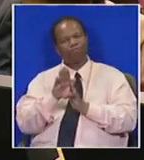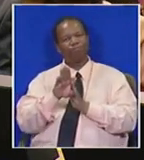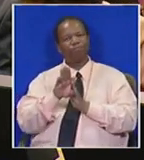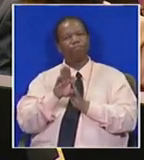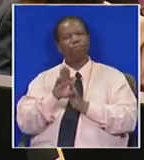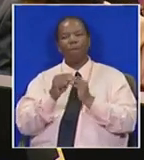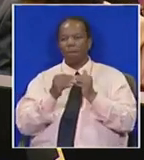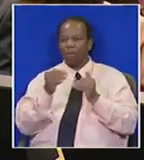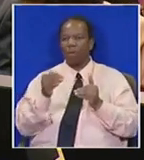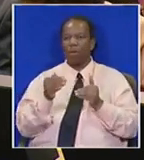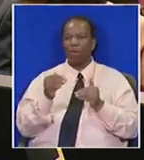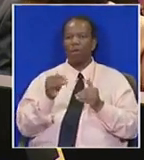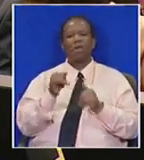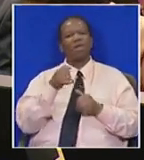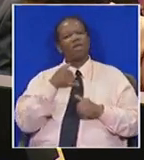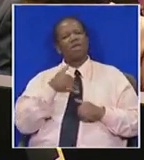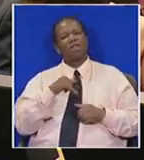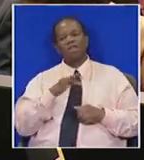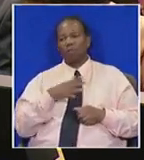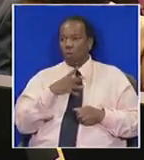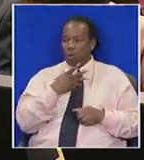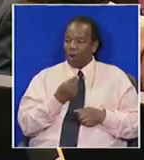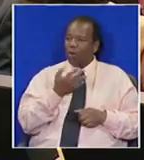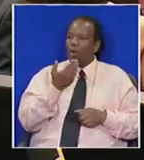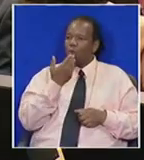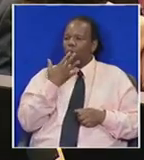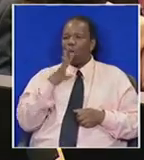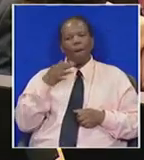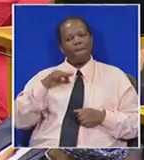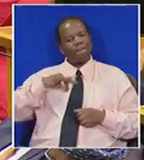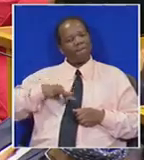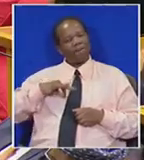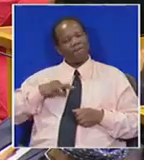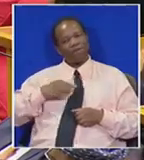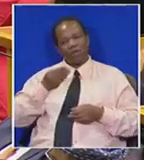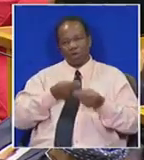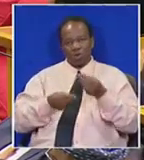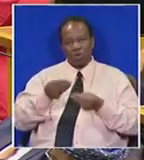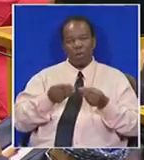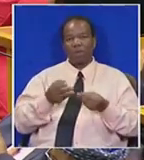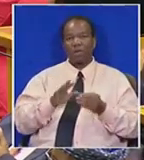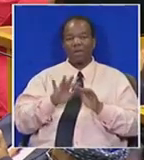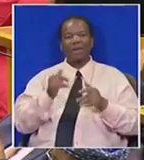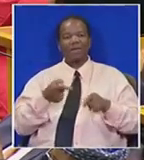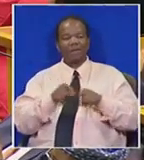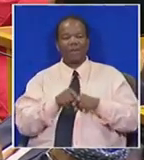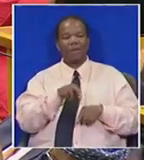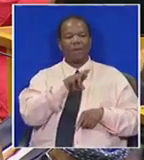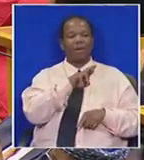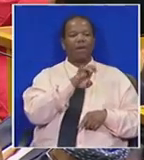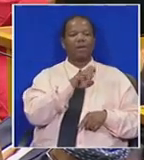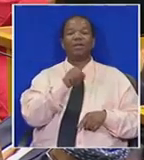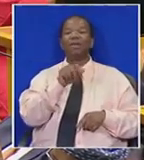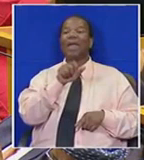demand. If we want to capture the economic benefits of that boost, we must encourage retailers to stock locally